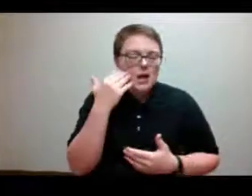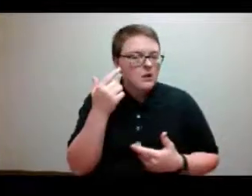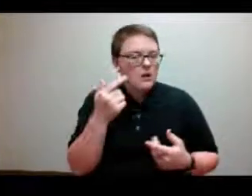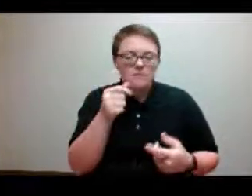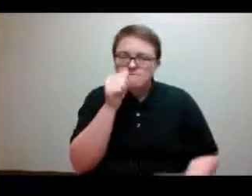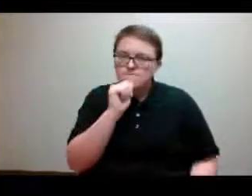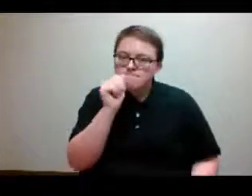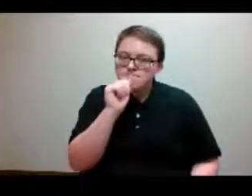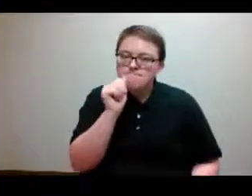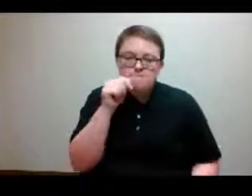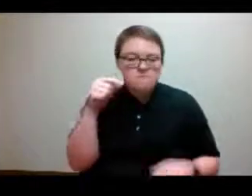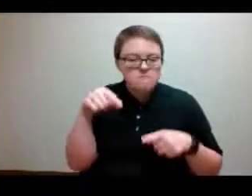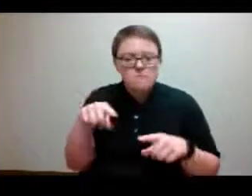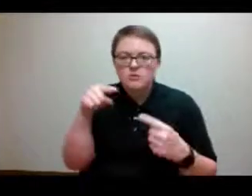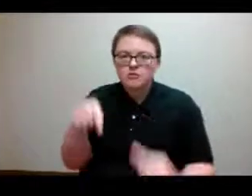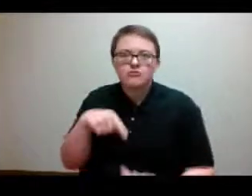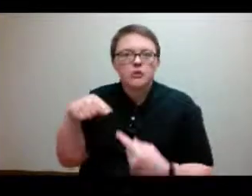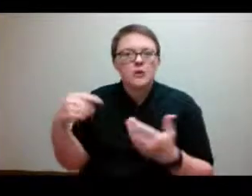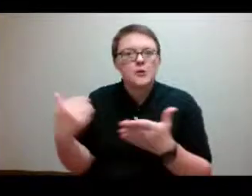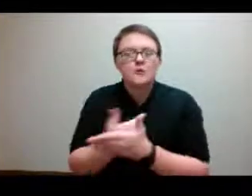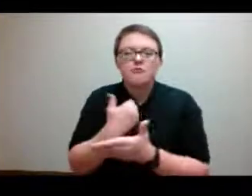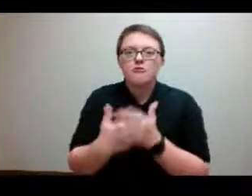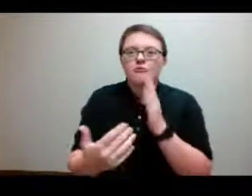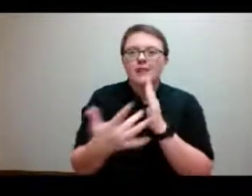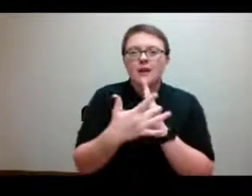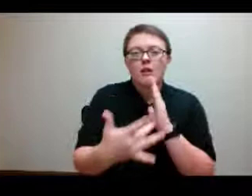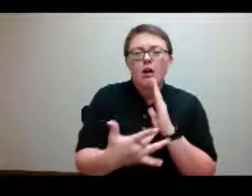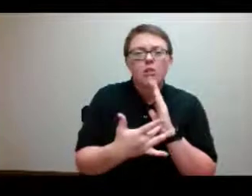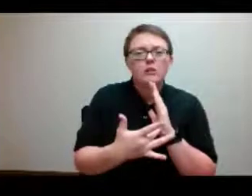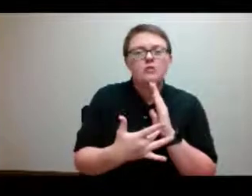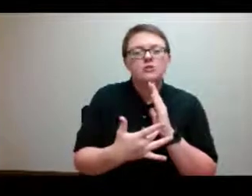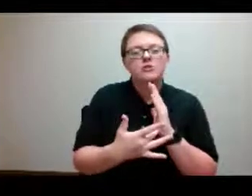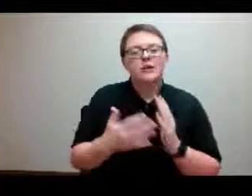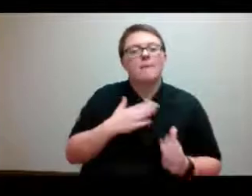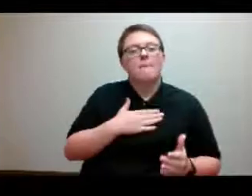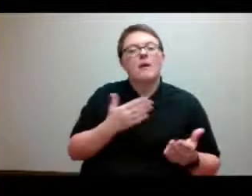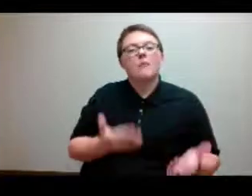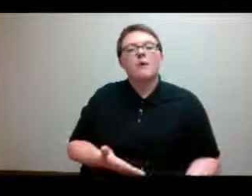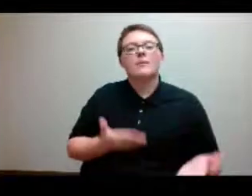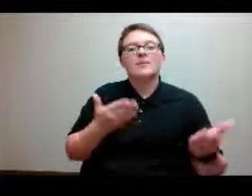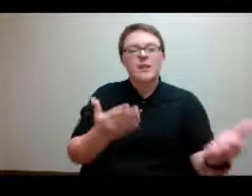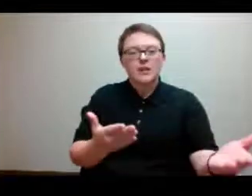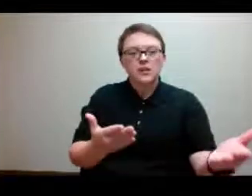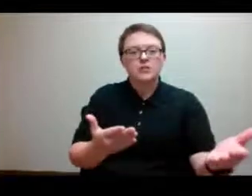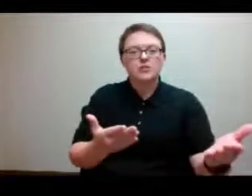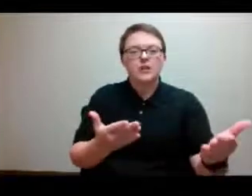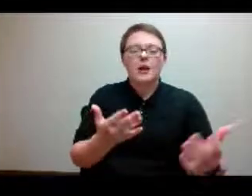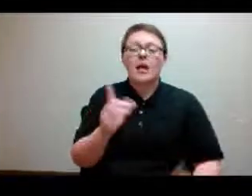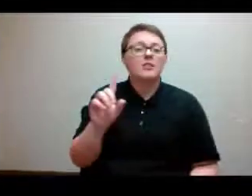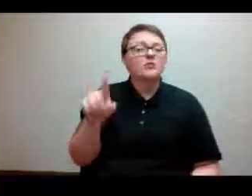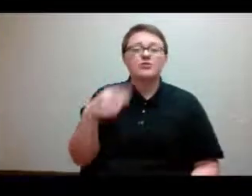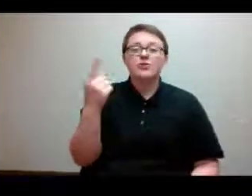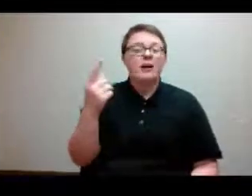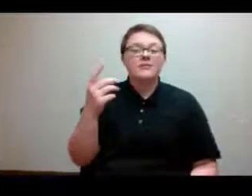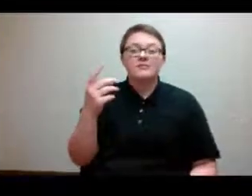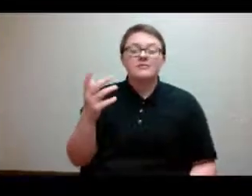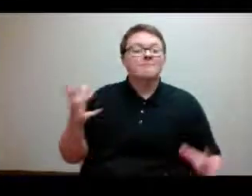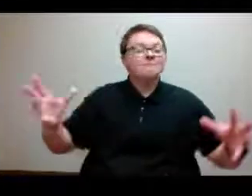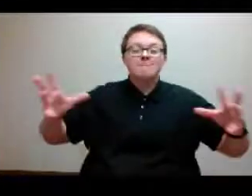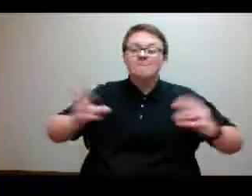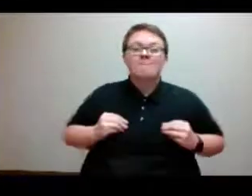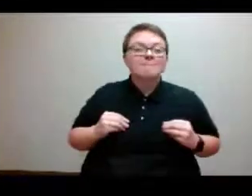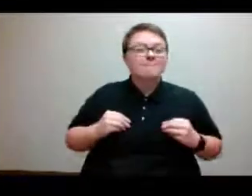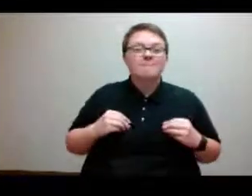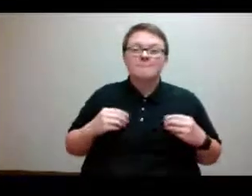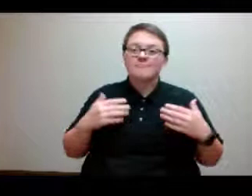new technology. And, my recommendation is just lean into it, embrace